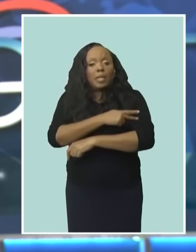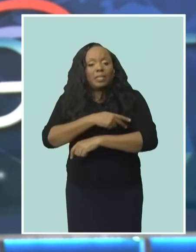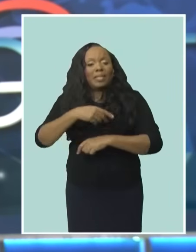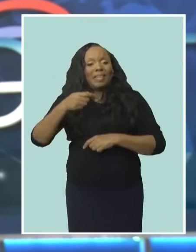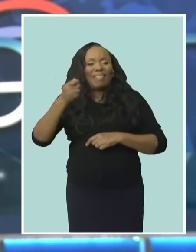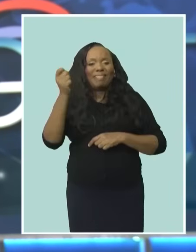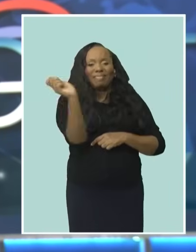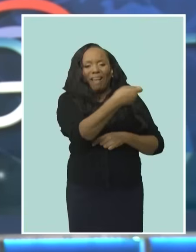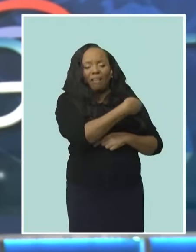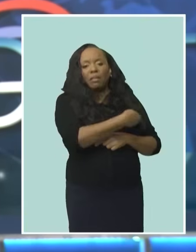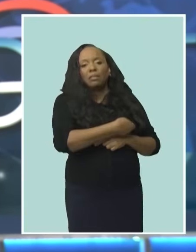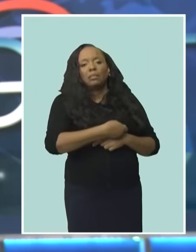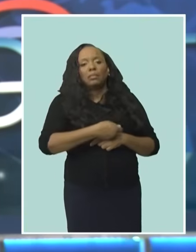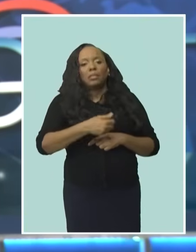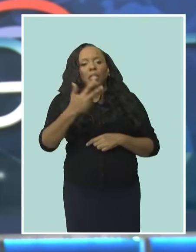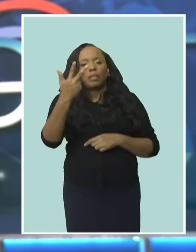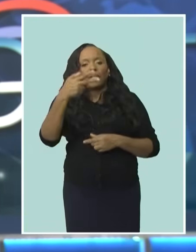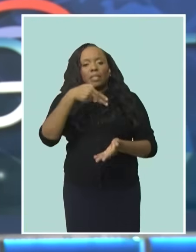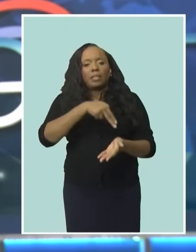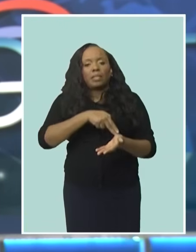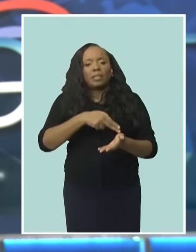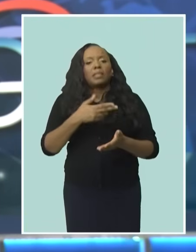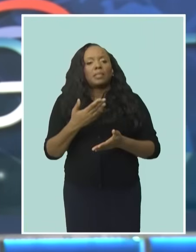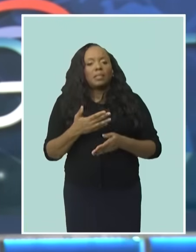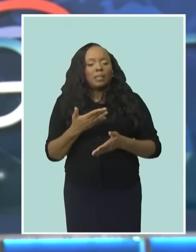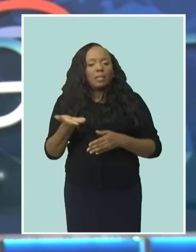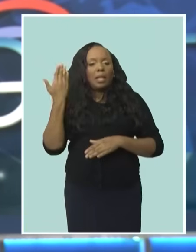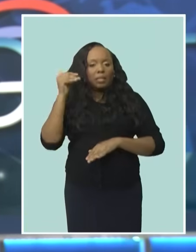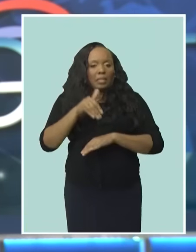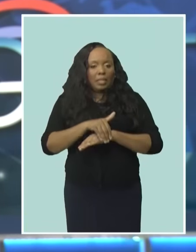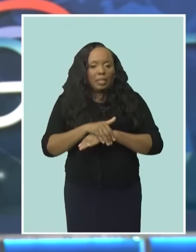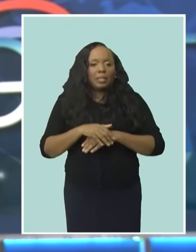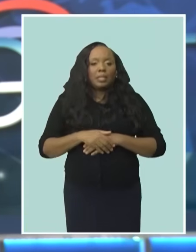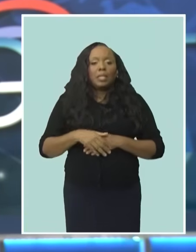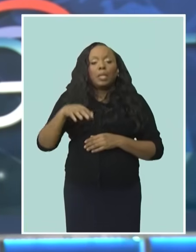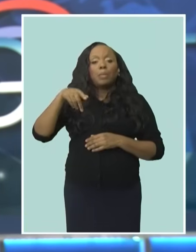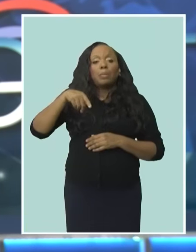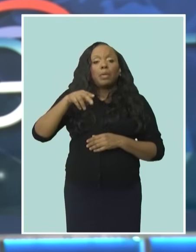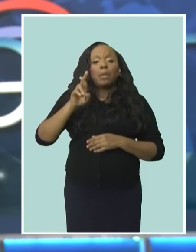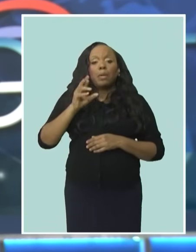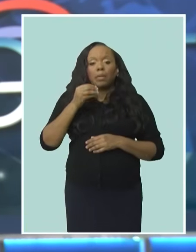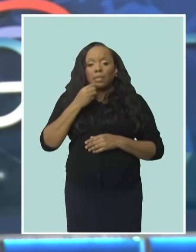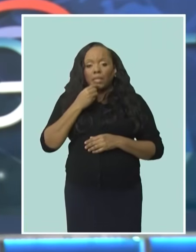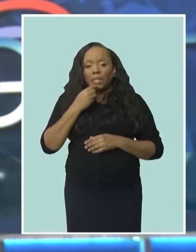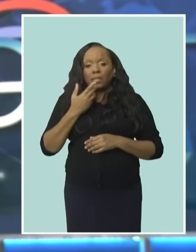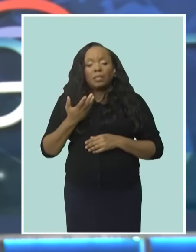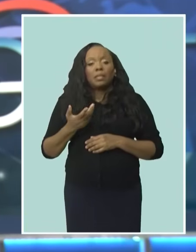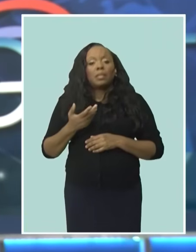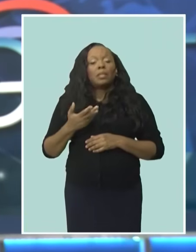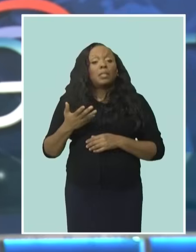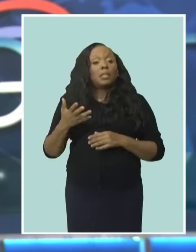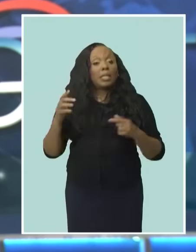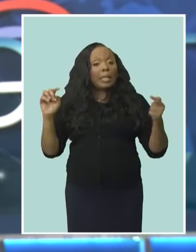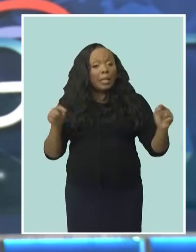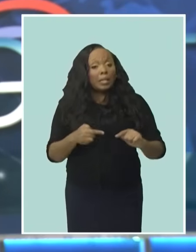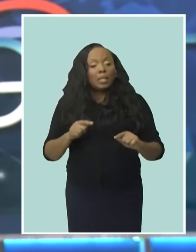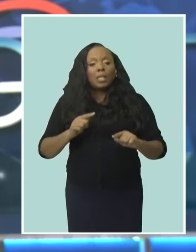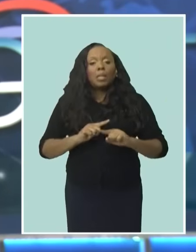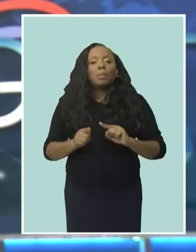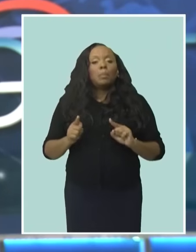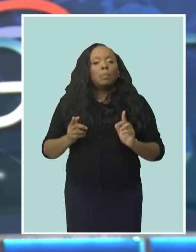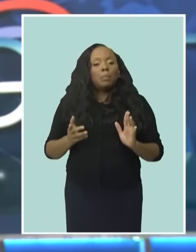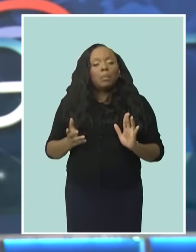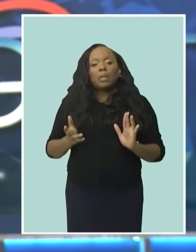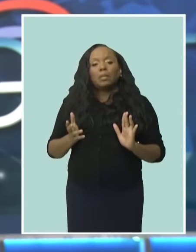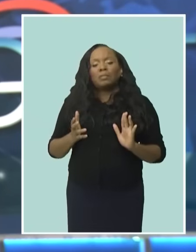night. Communications specialist Shane Seeley confirmed the incident and said the injuries were not life-threatening but have left